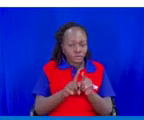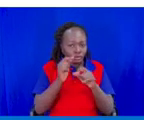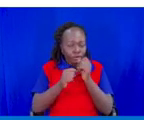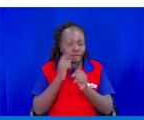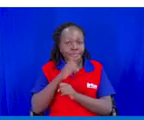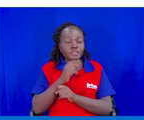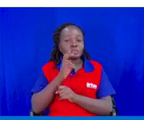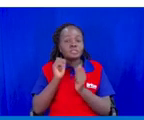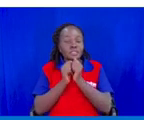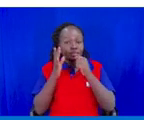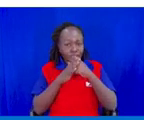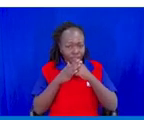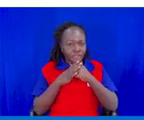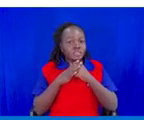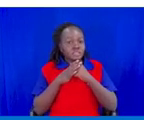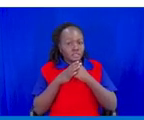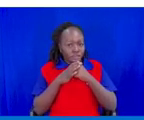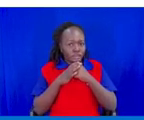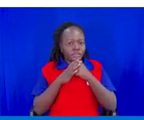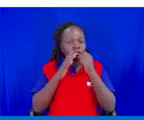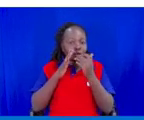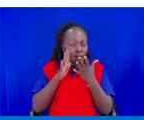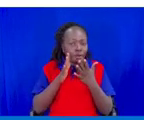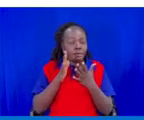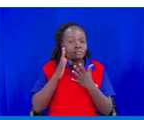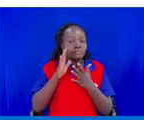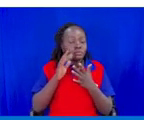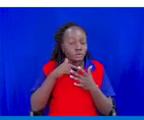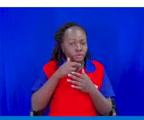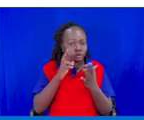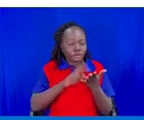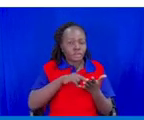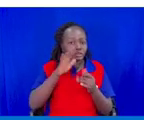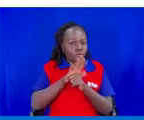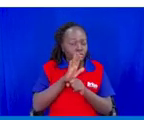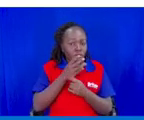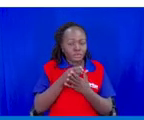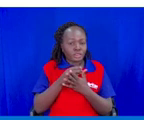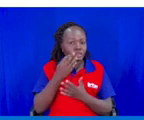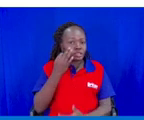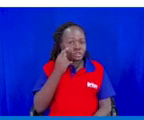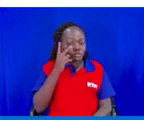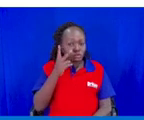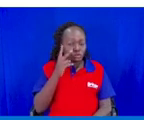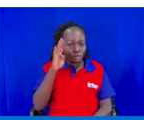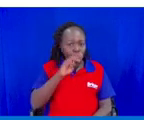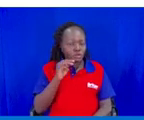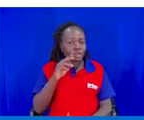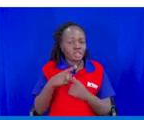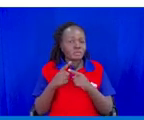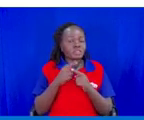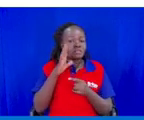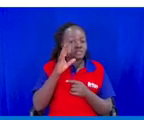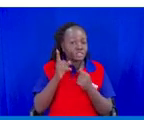December 2019, the fund recorded total income of 32 million, expenses of about 56 million,